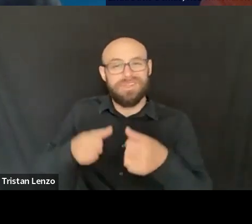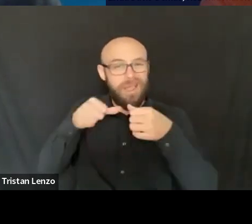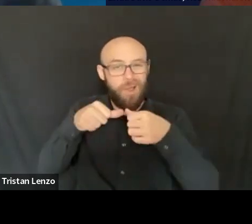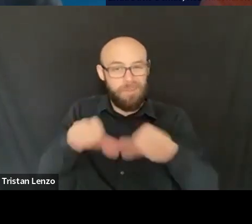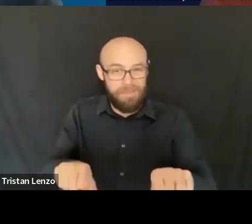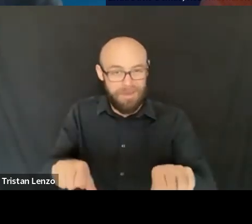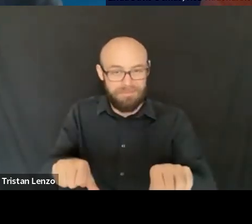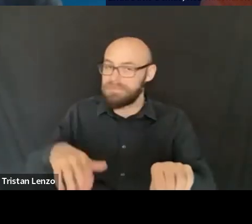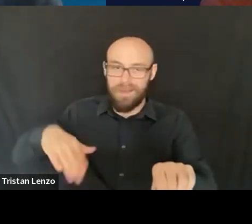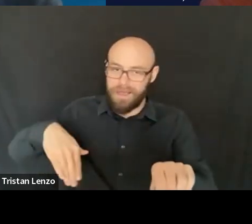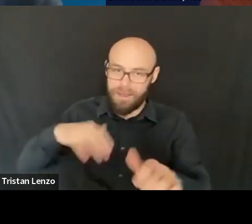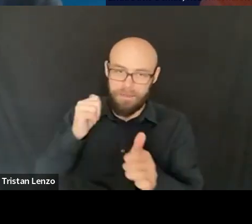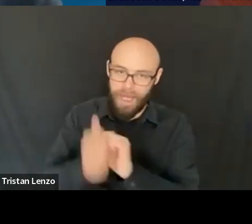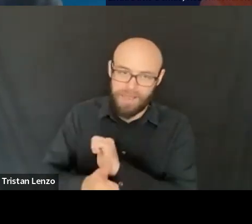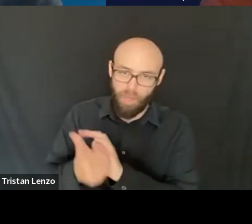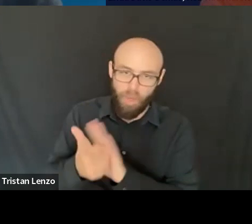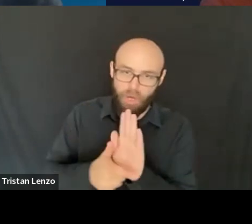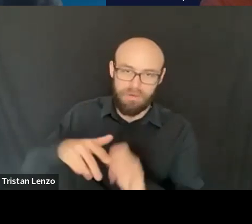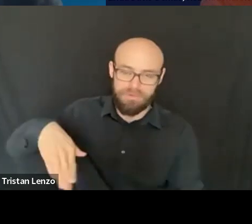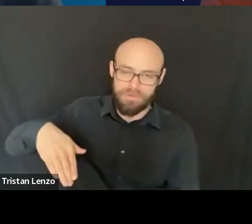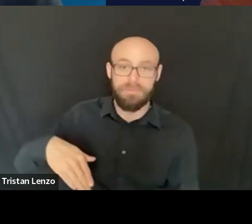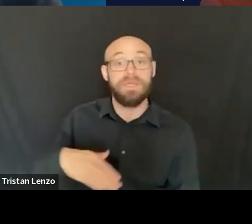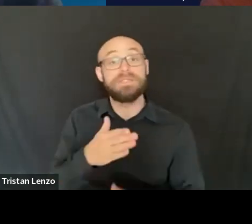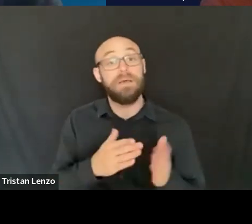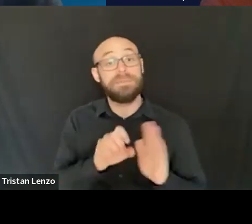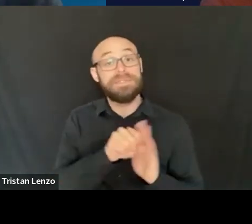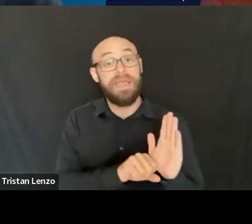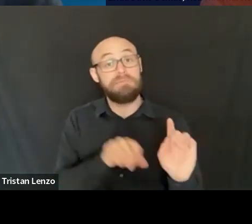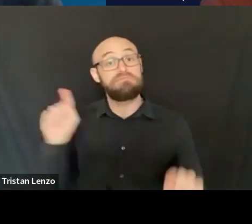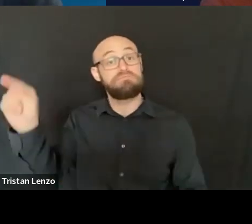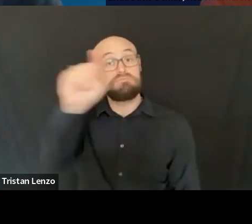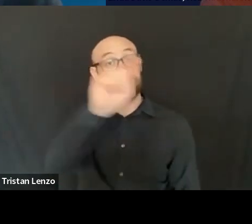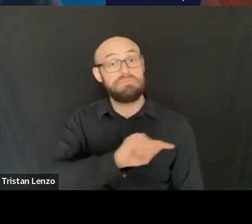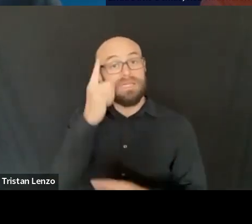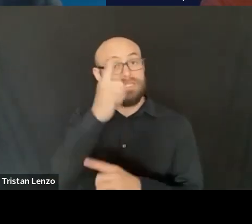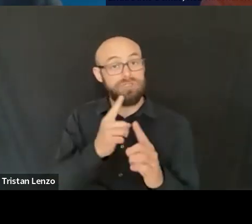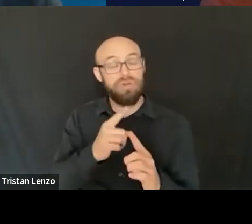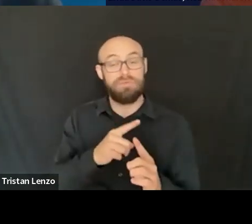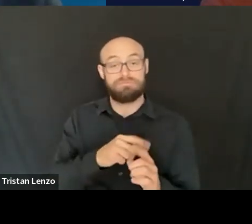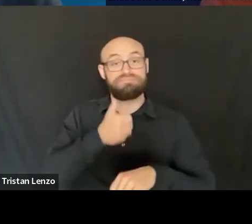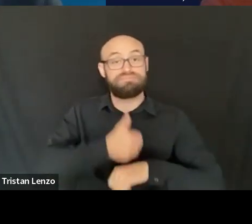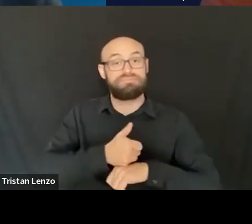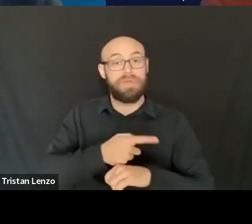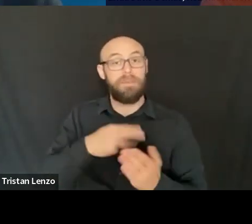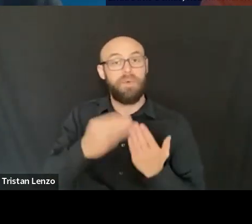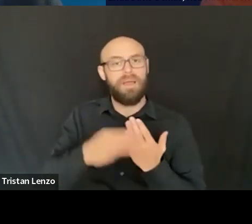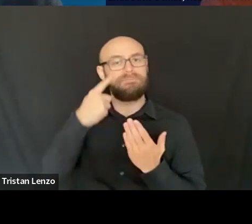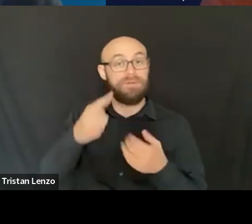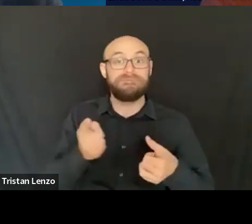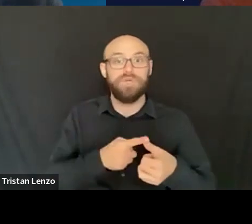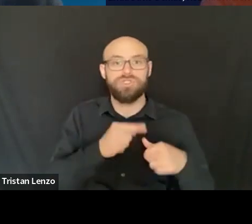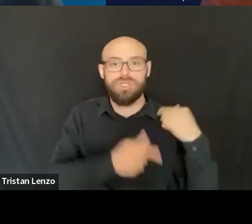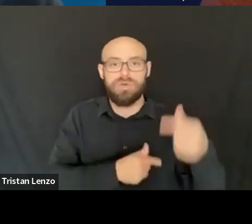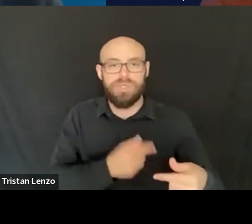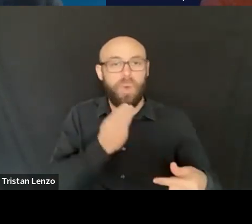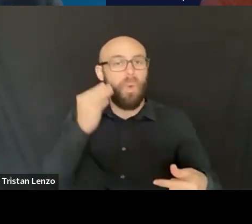pass, but there are states now that are considering doing their own programs dedicated towards first generation homebuyers. Our Rhode Island member already has one running, and we